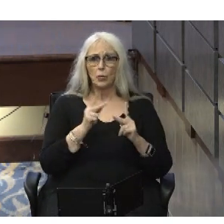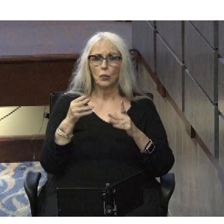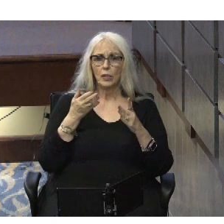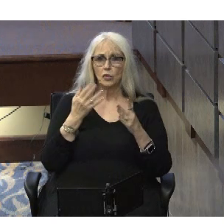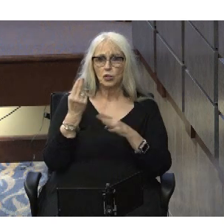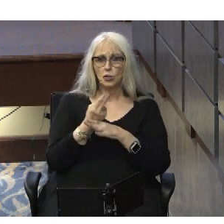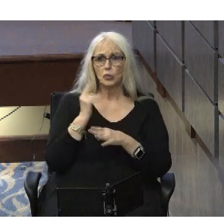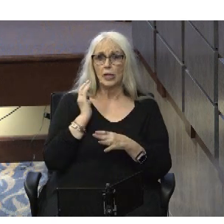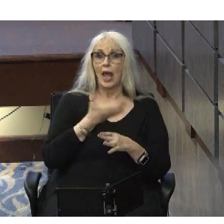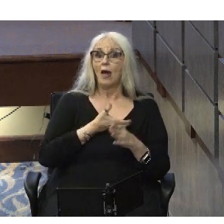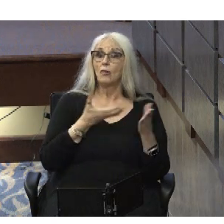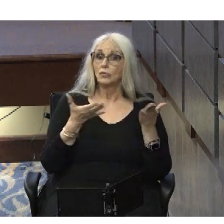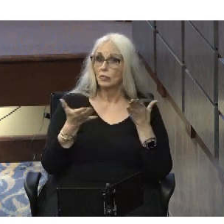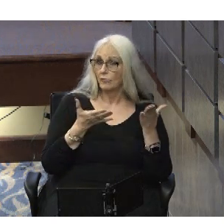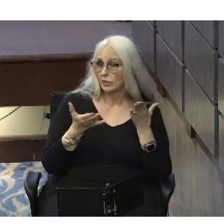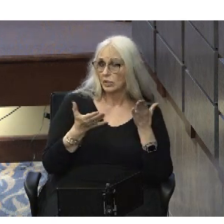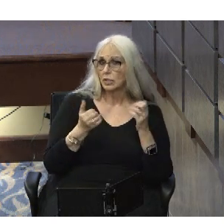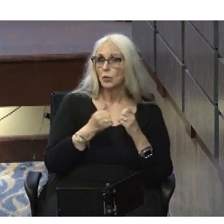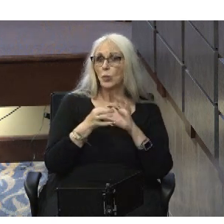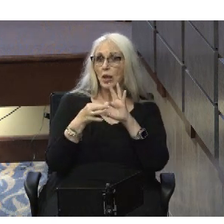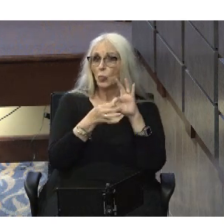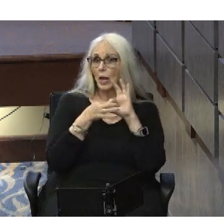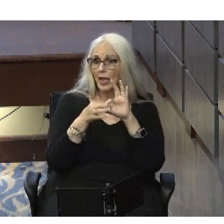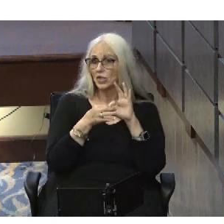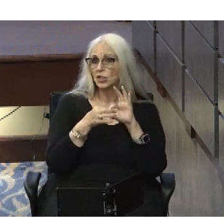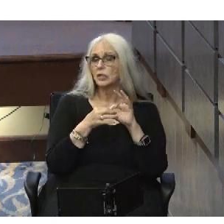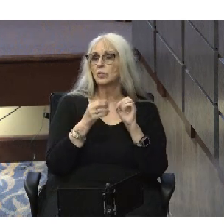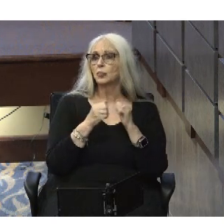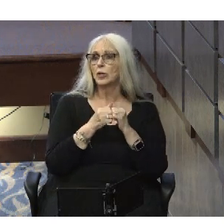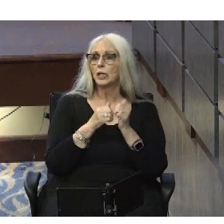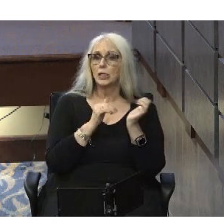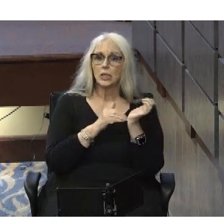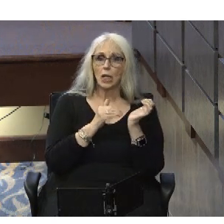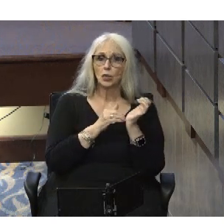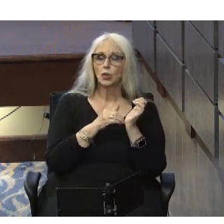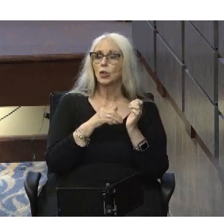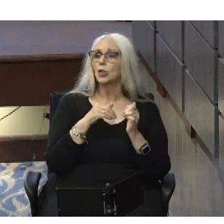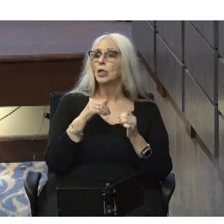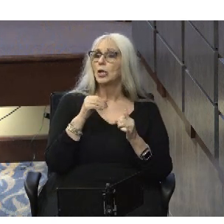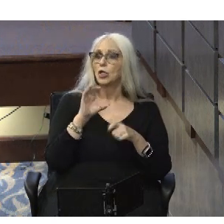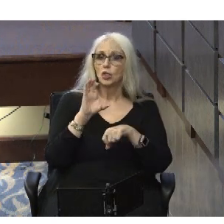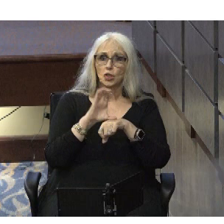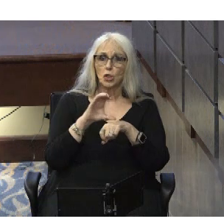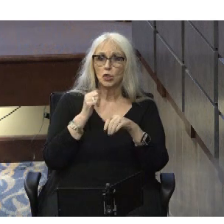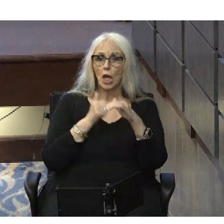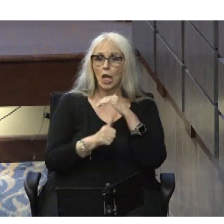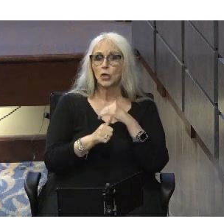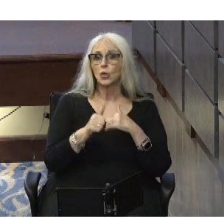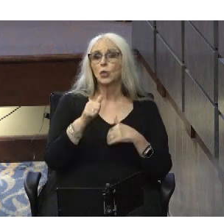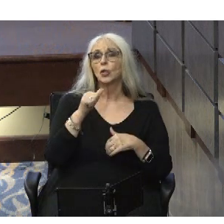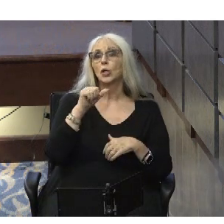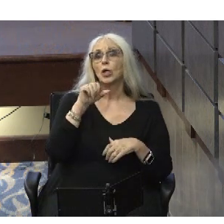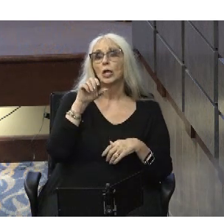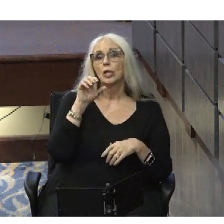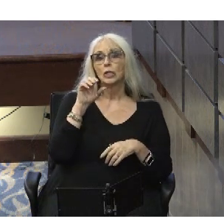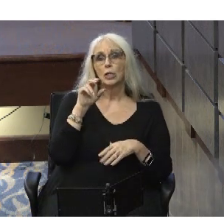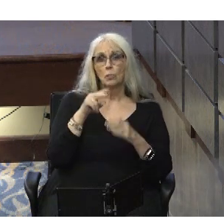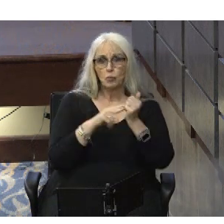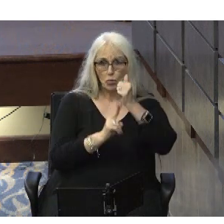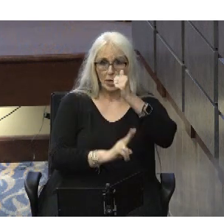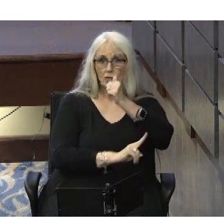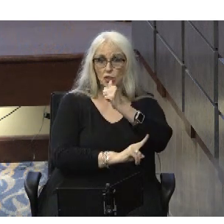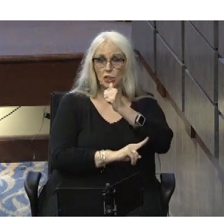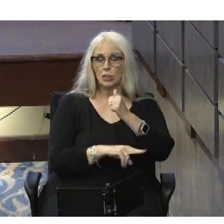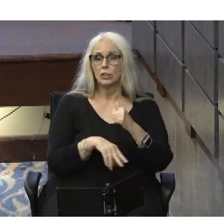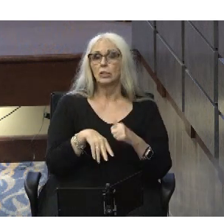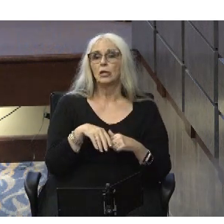services, perhaps have relationships also with maybe Dr. Doral with Church Under the Bridge. But we want to start with a solid group of people